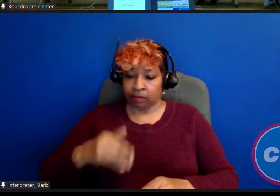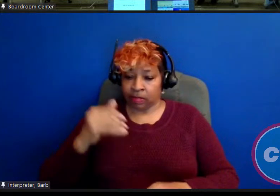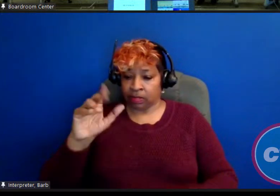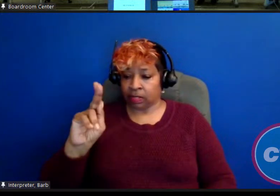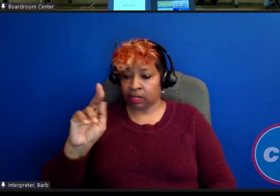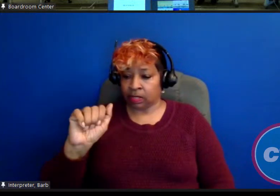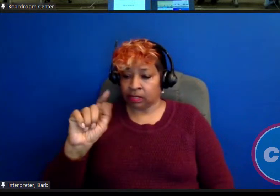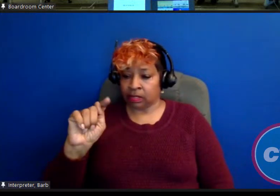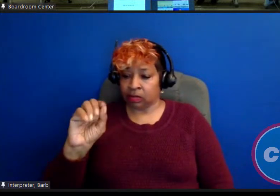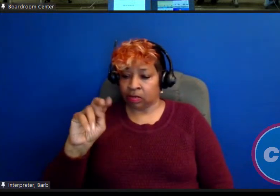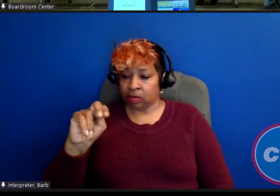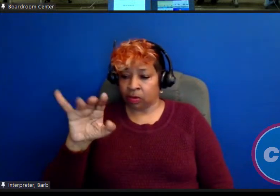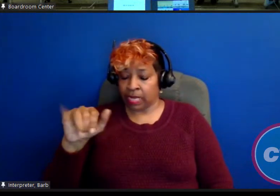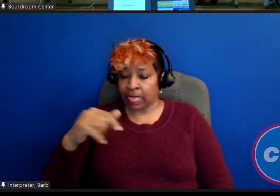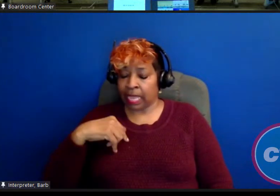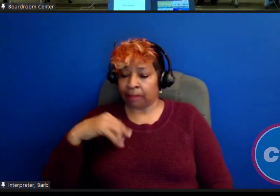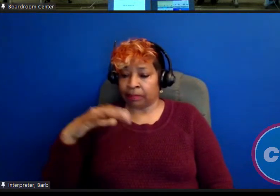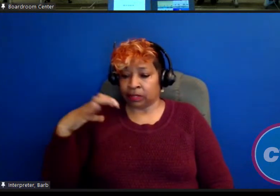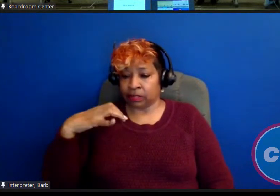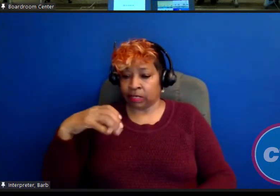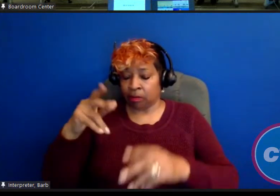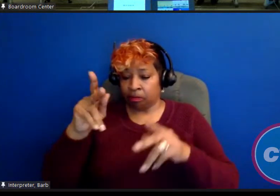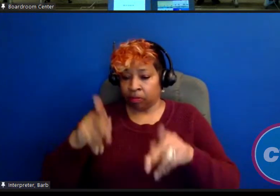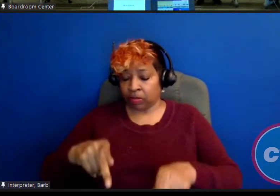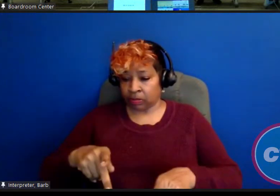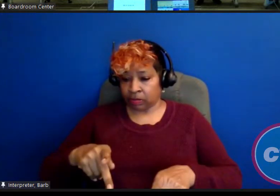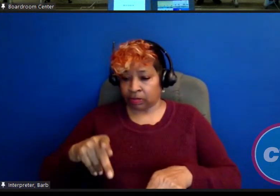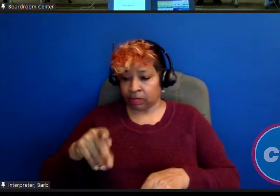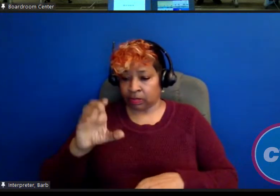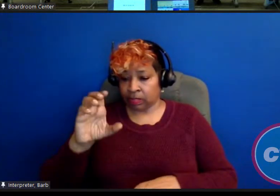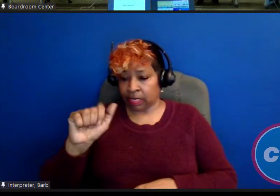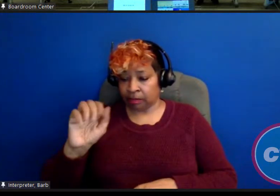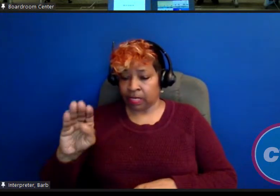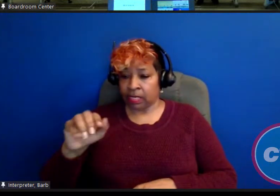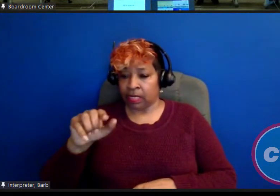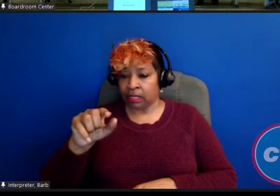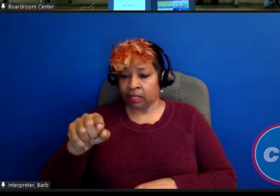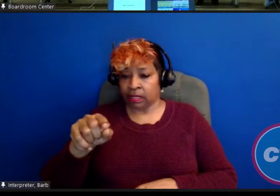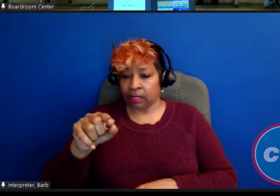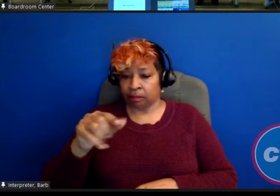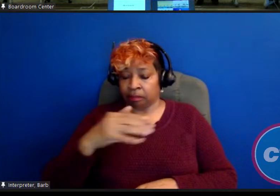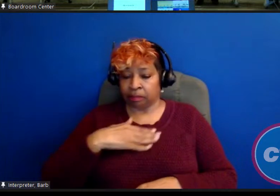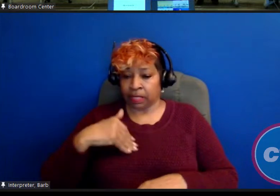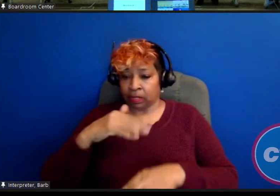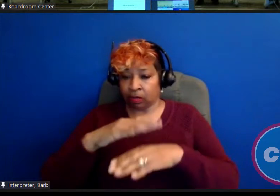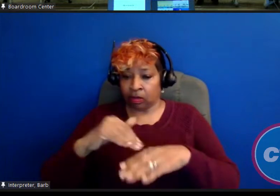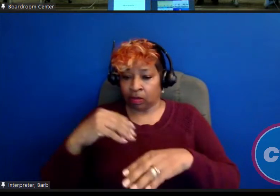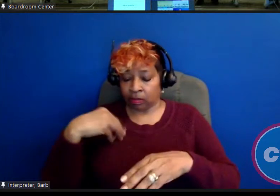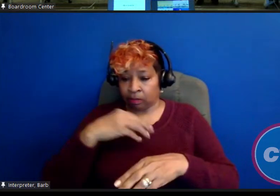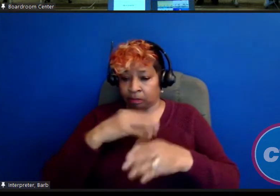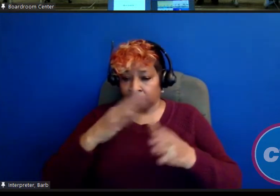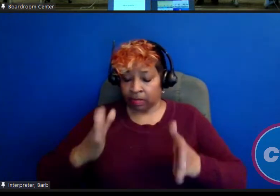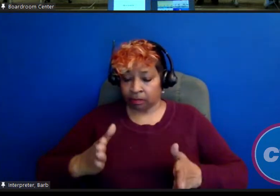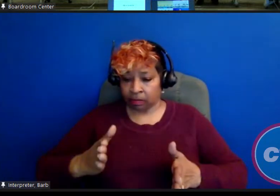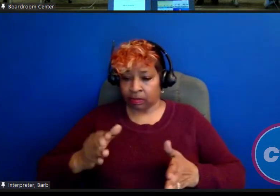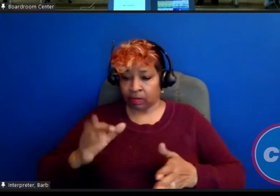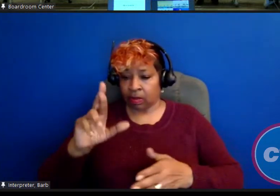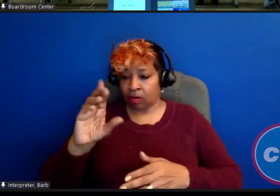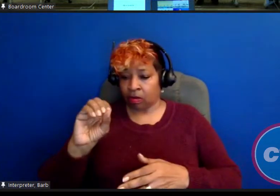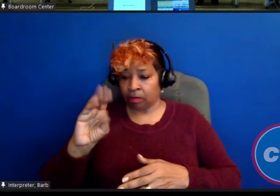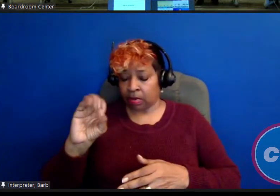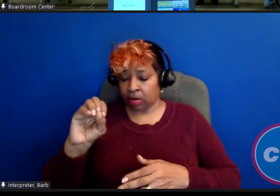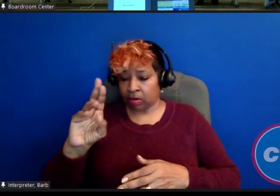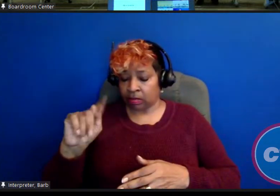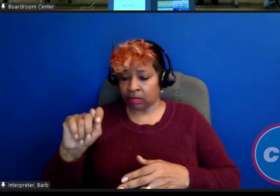the chairperson of the CAB. Secretary Greenlee, would you please call the roll? For Robert Castaneda